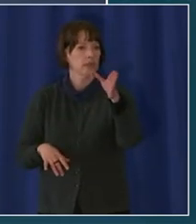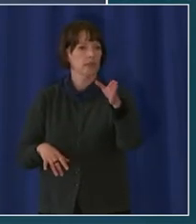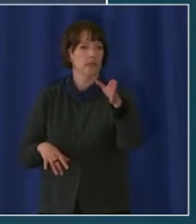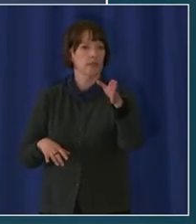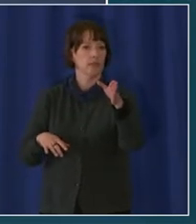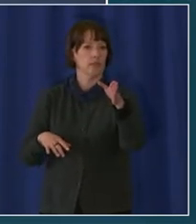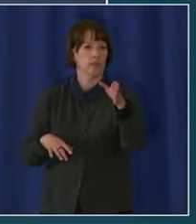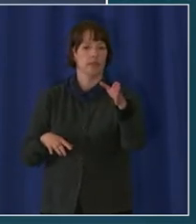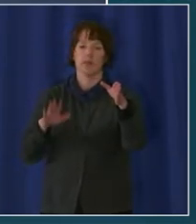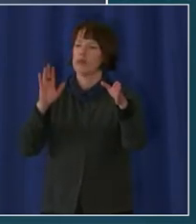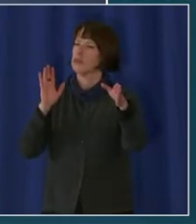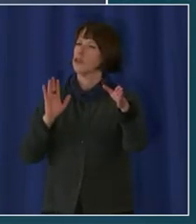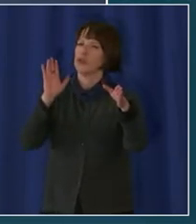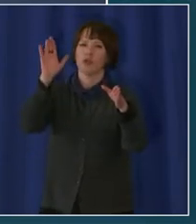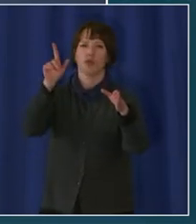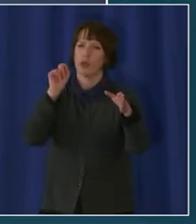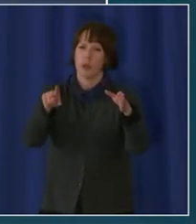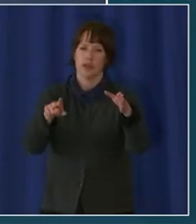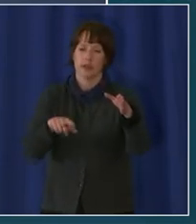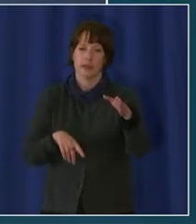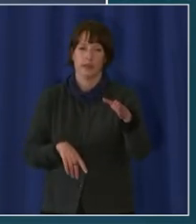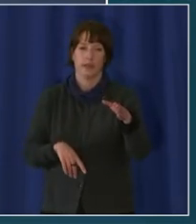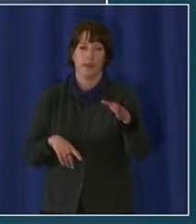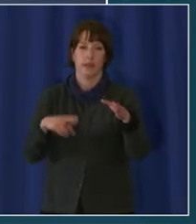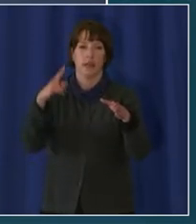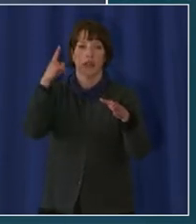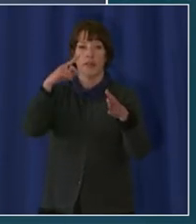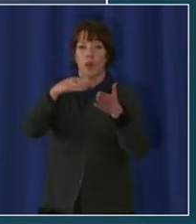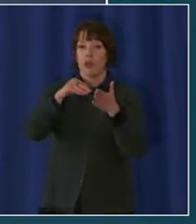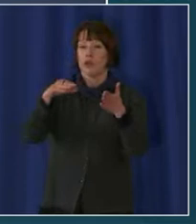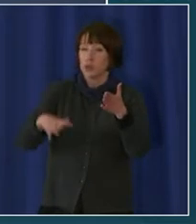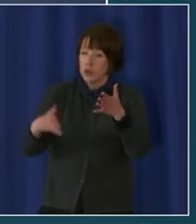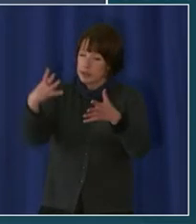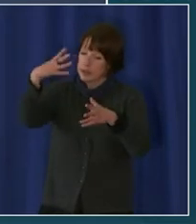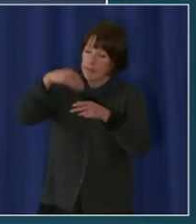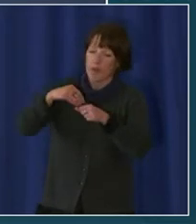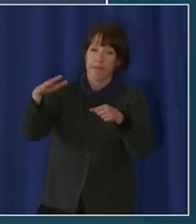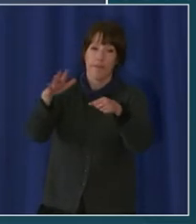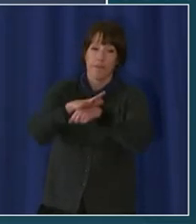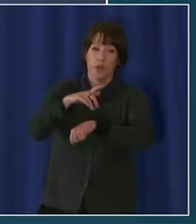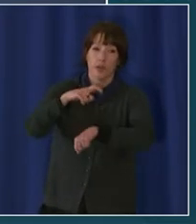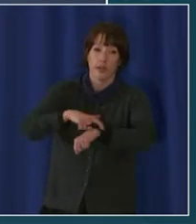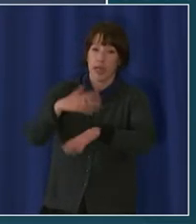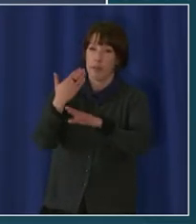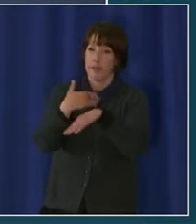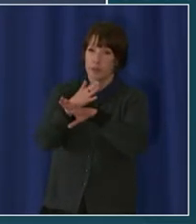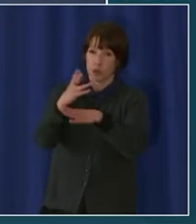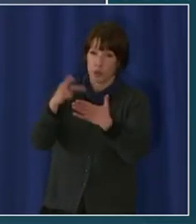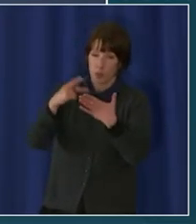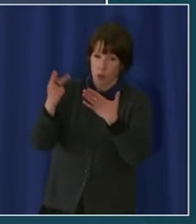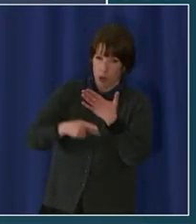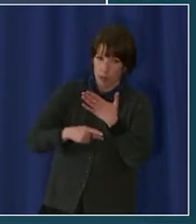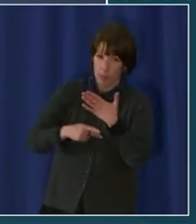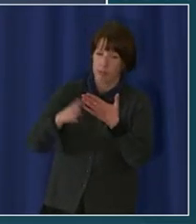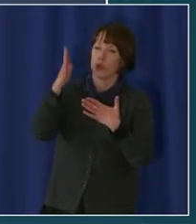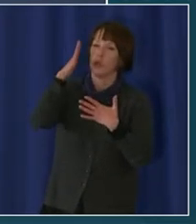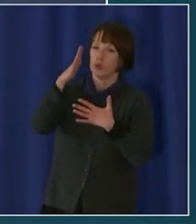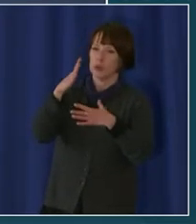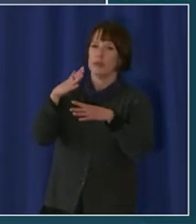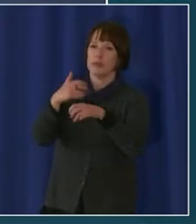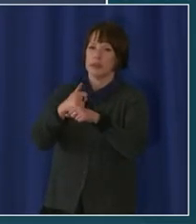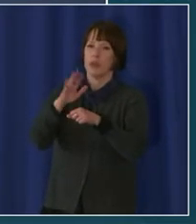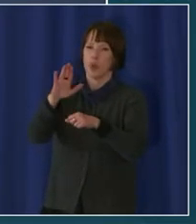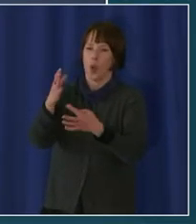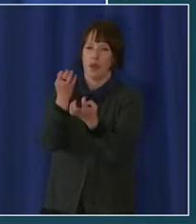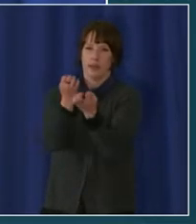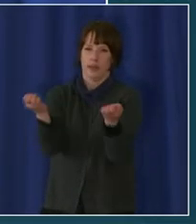question. Corey, may I Yes. address? So for our students who are engaging in full-time virtual programming, you will be